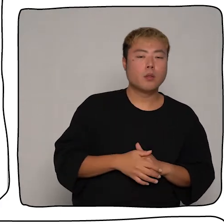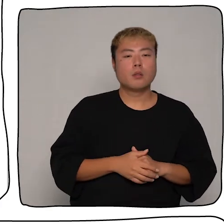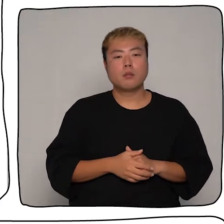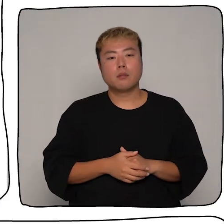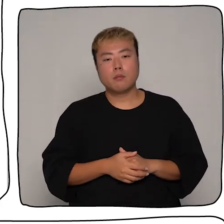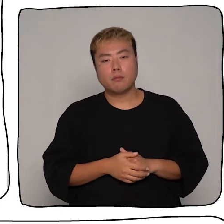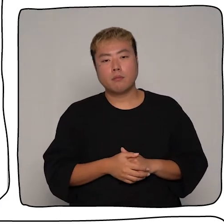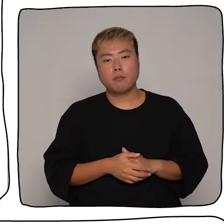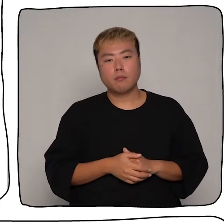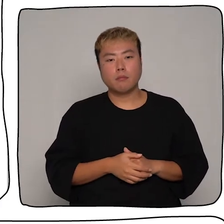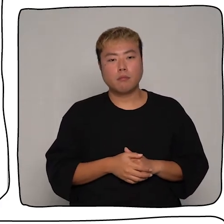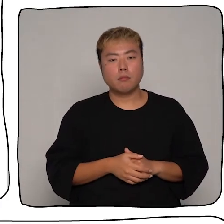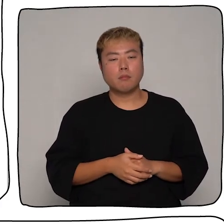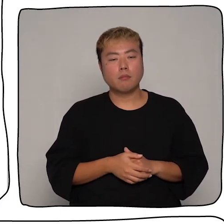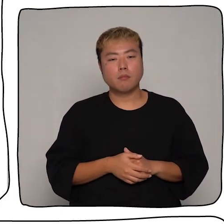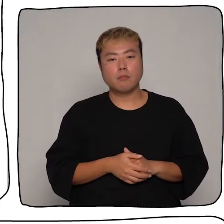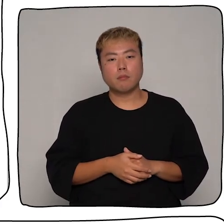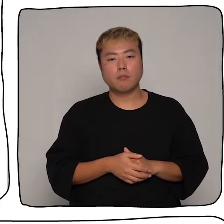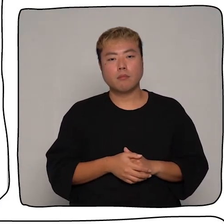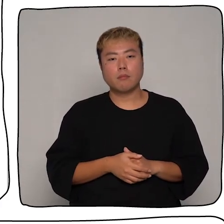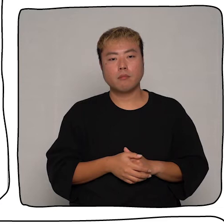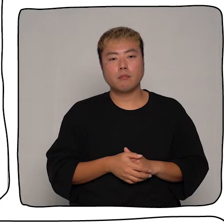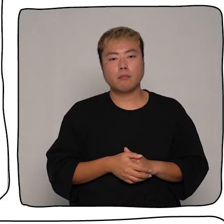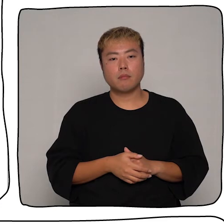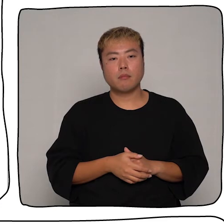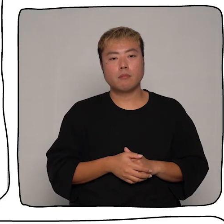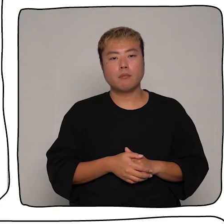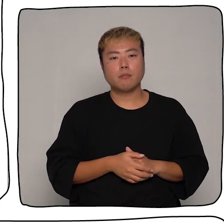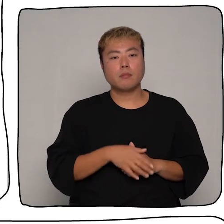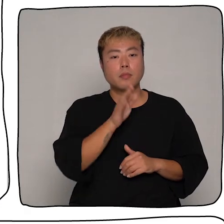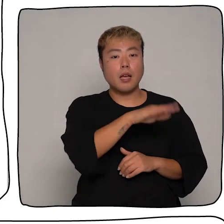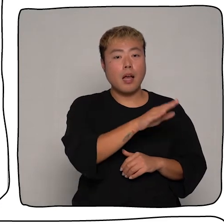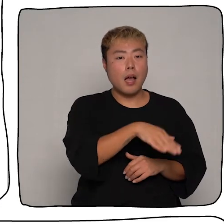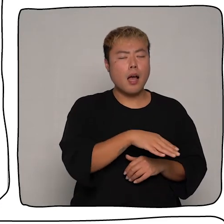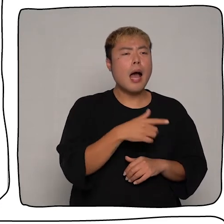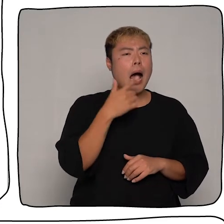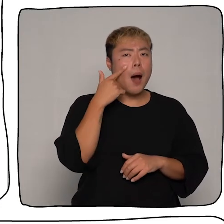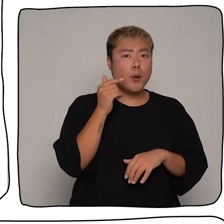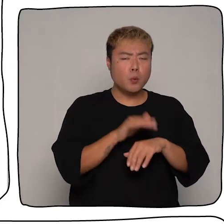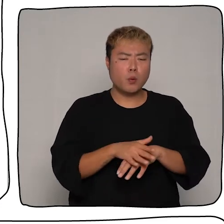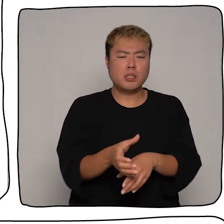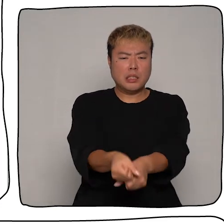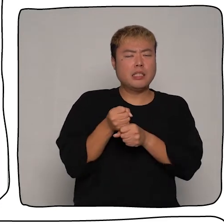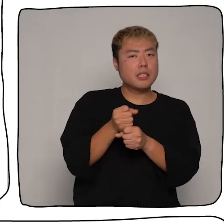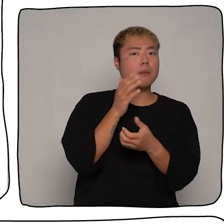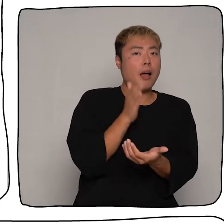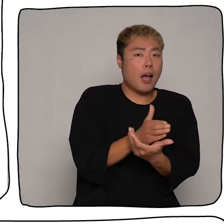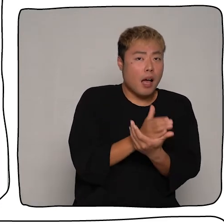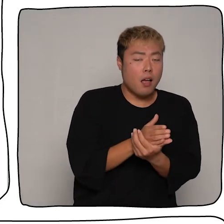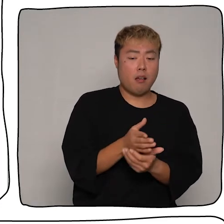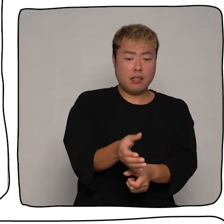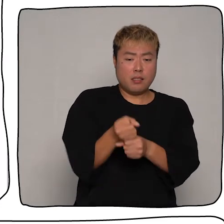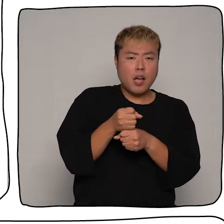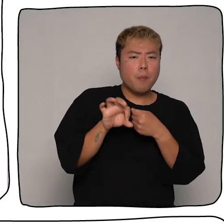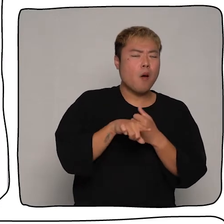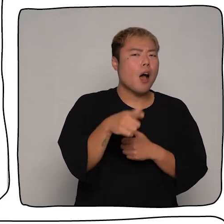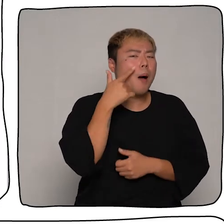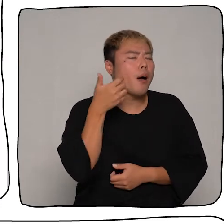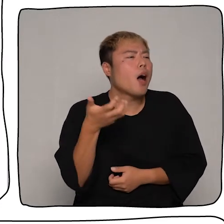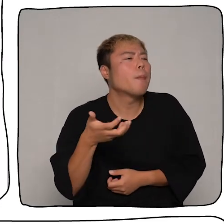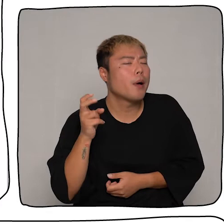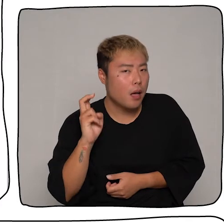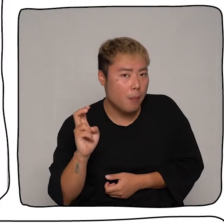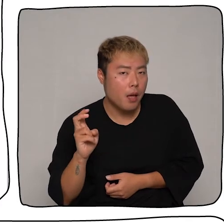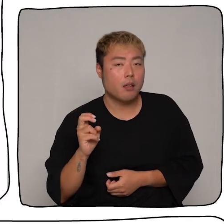assisted him, saying like that, "Don't pull your father's hand so hard. I think your father is